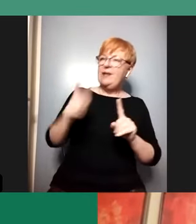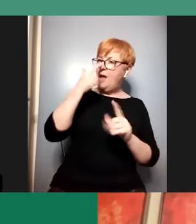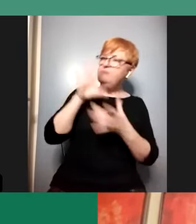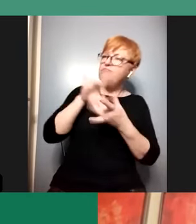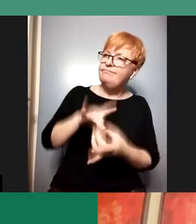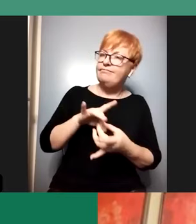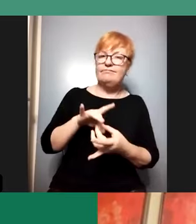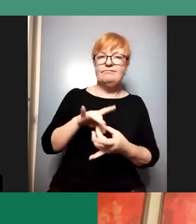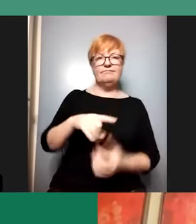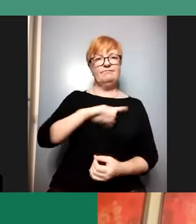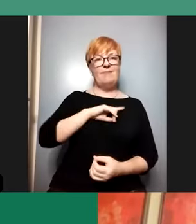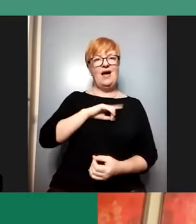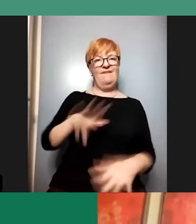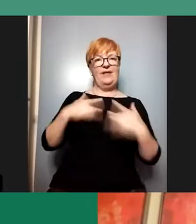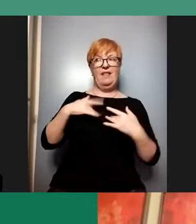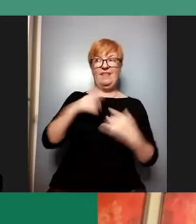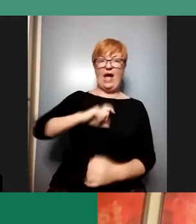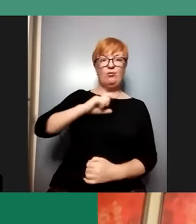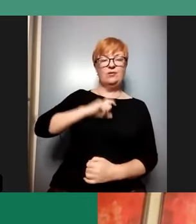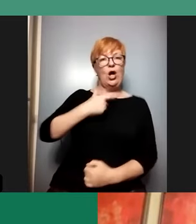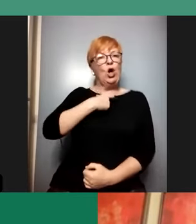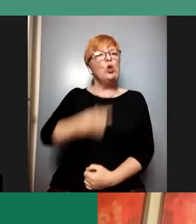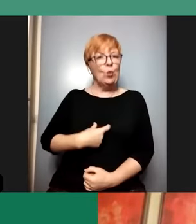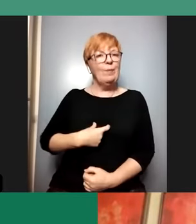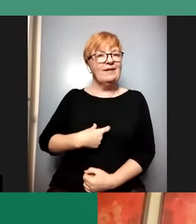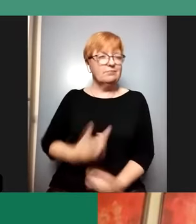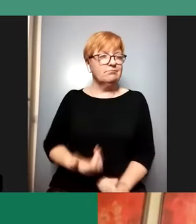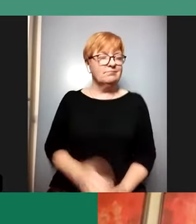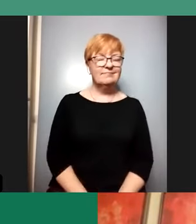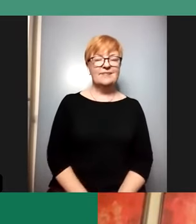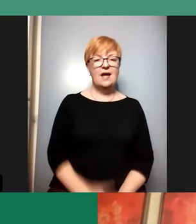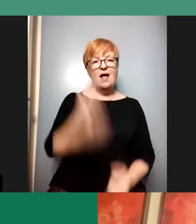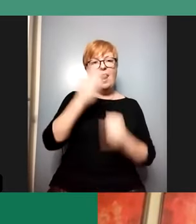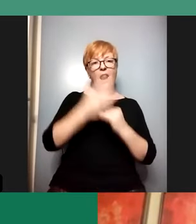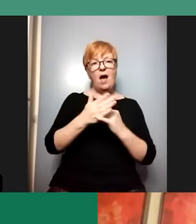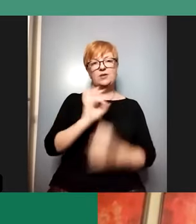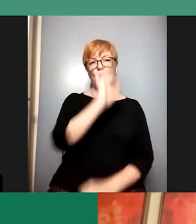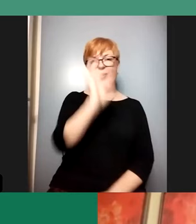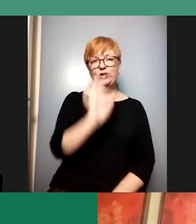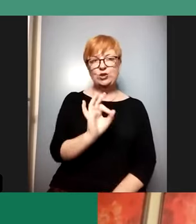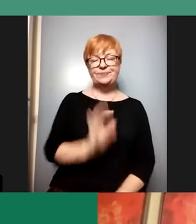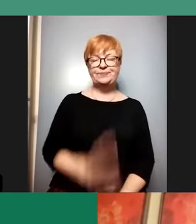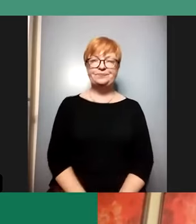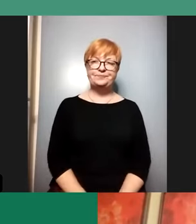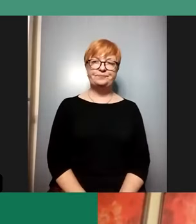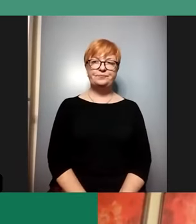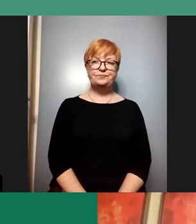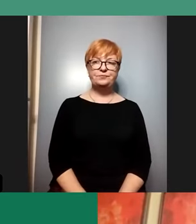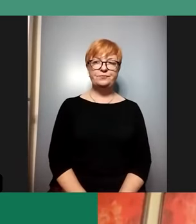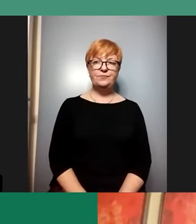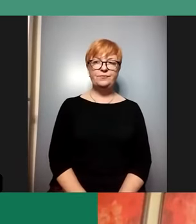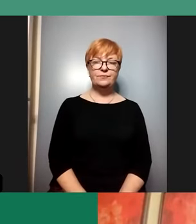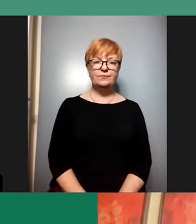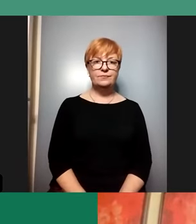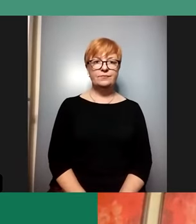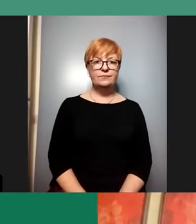this character that we've built up in our head. And I guess my last question to you on this would be, having, you know, at the